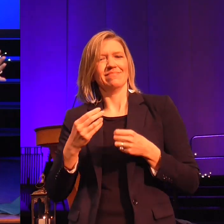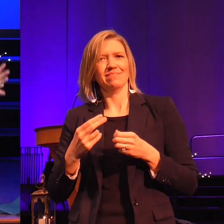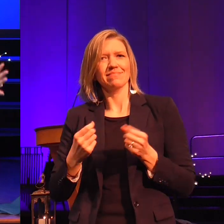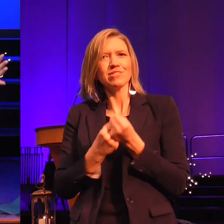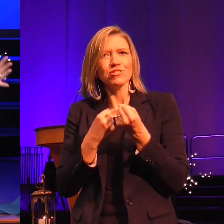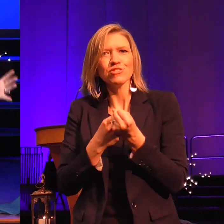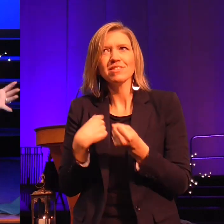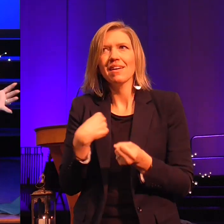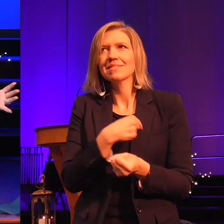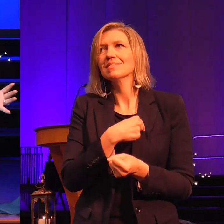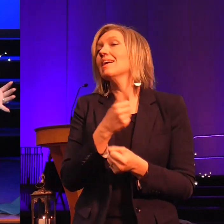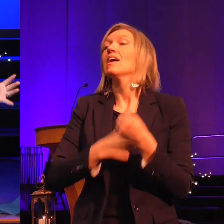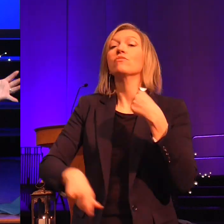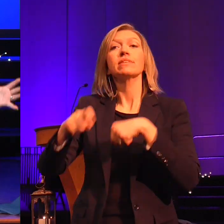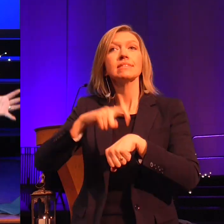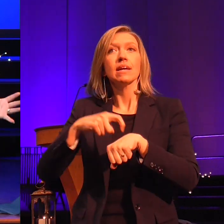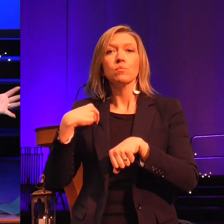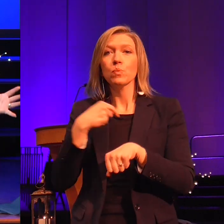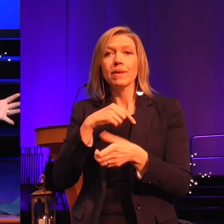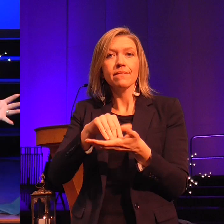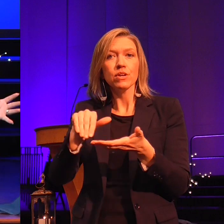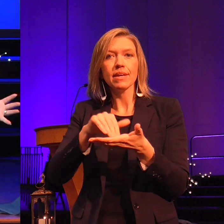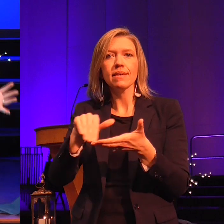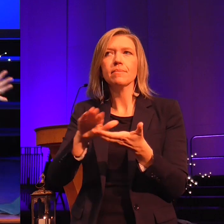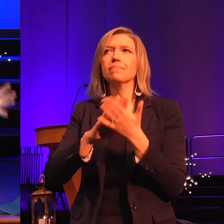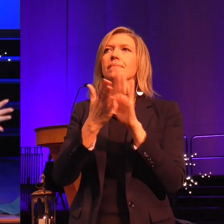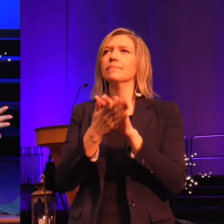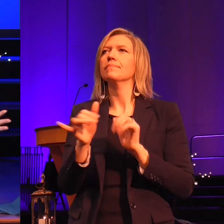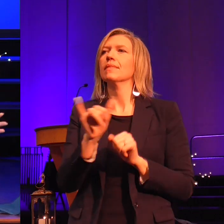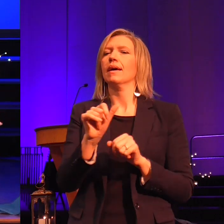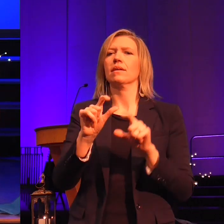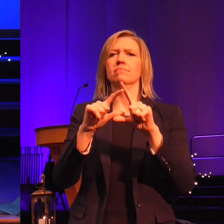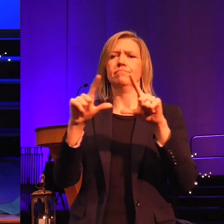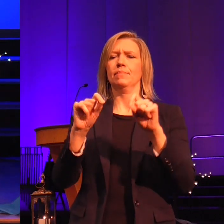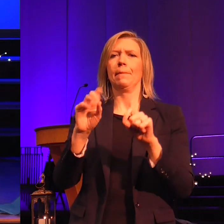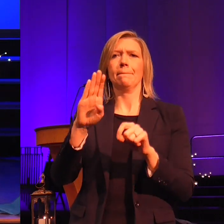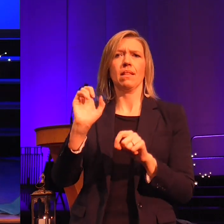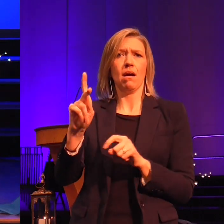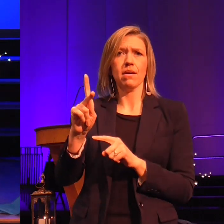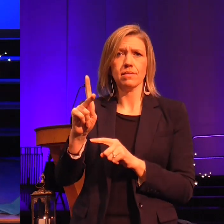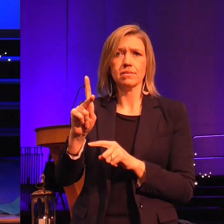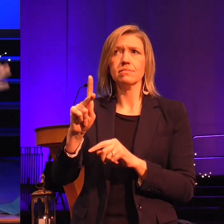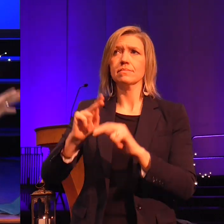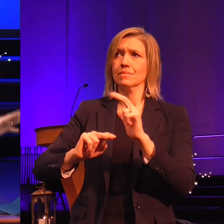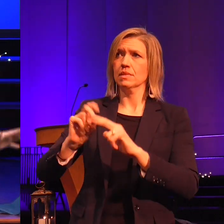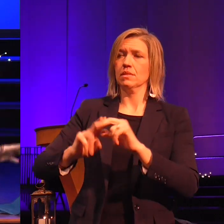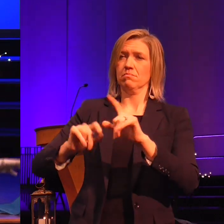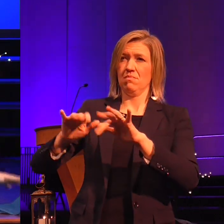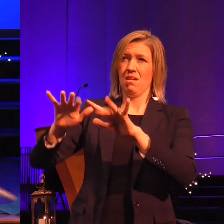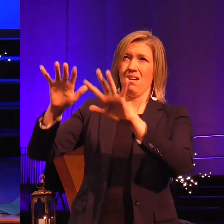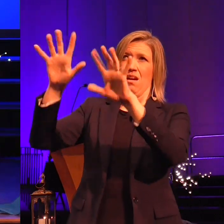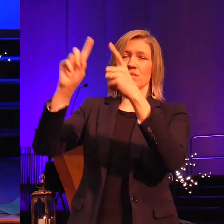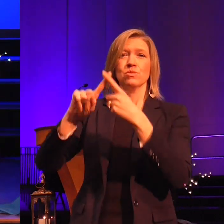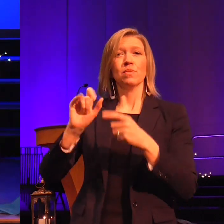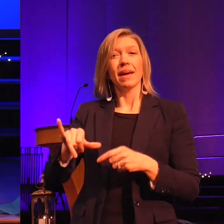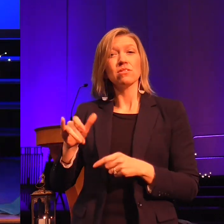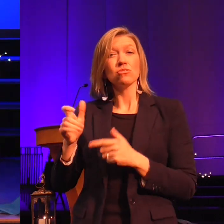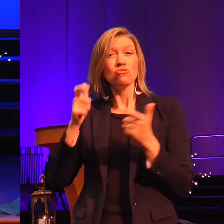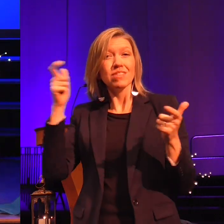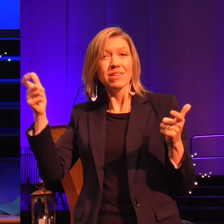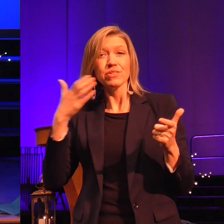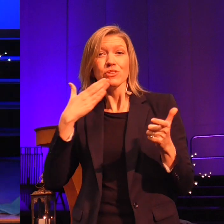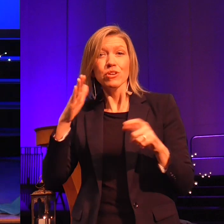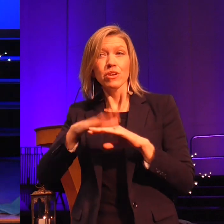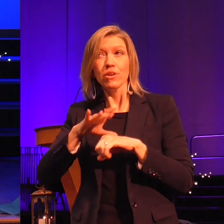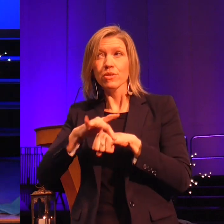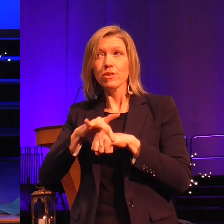forgive, we become a building block, not only to that greater good that we seek on planet Earth, but we become a